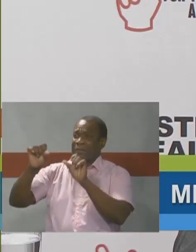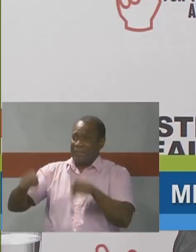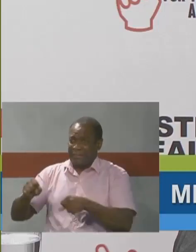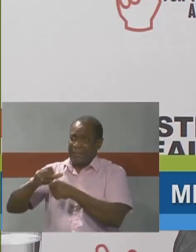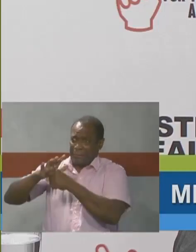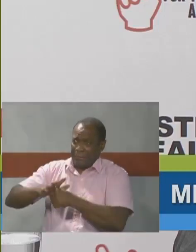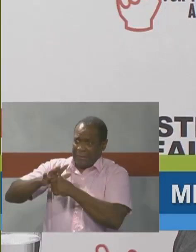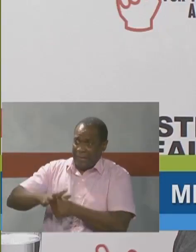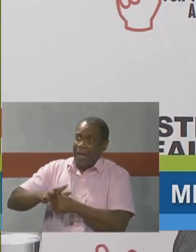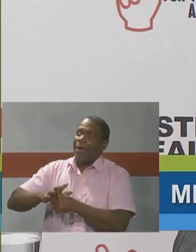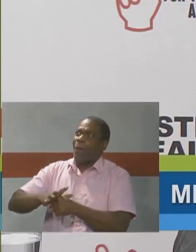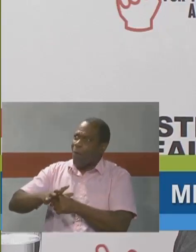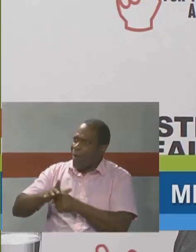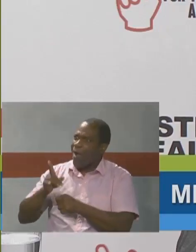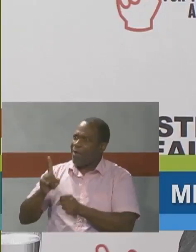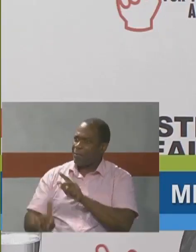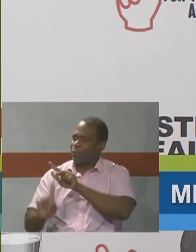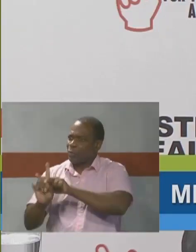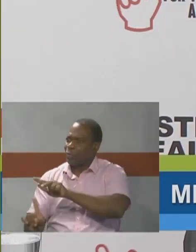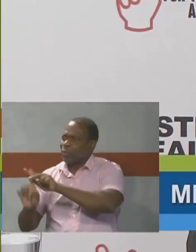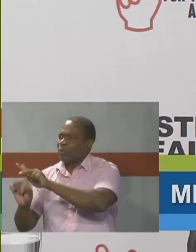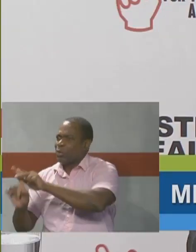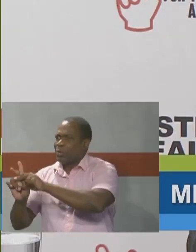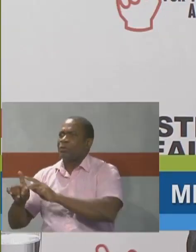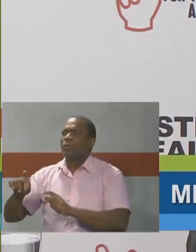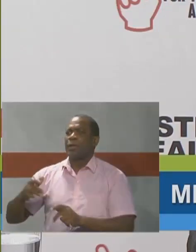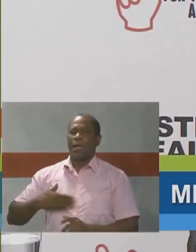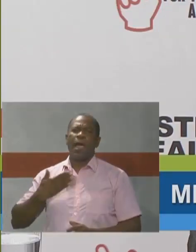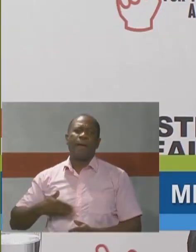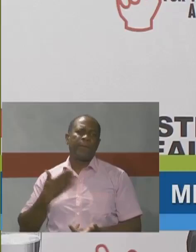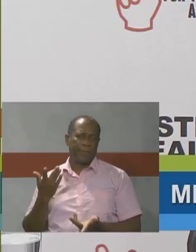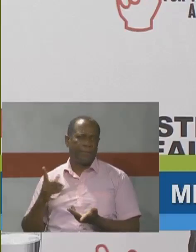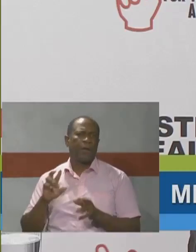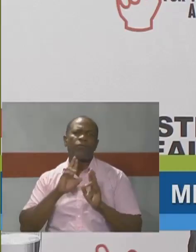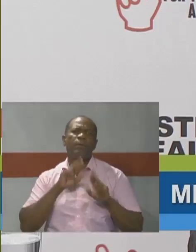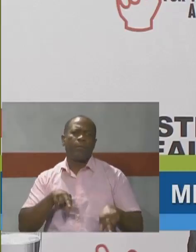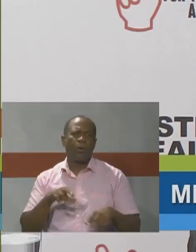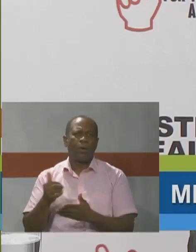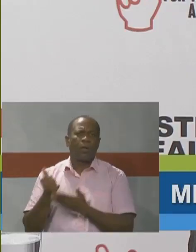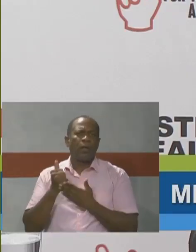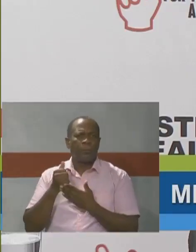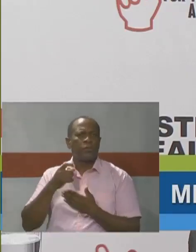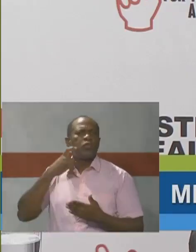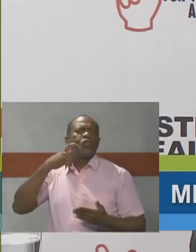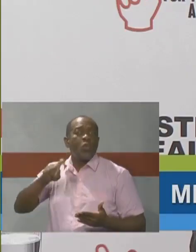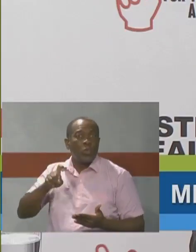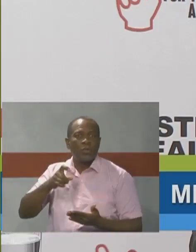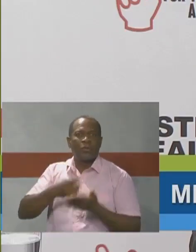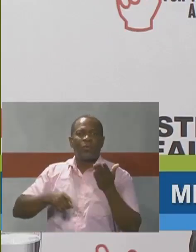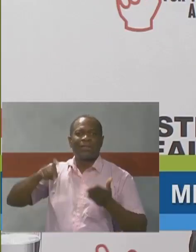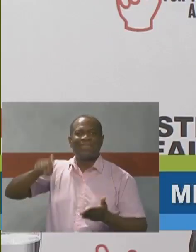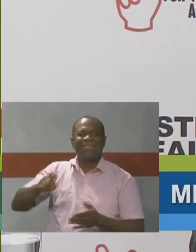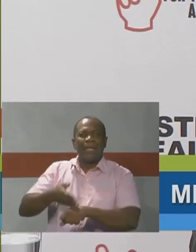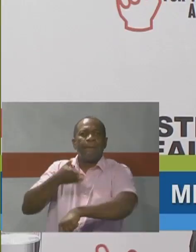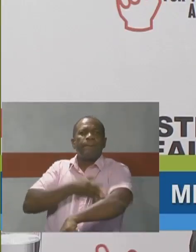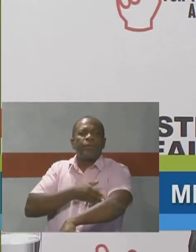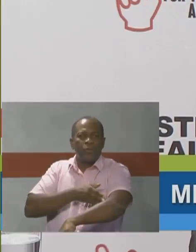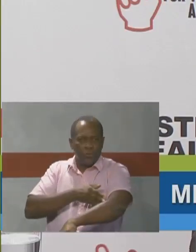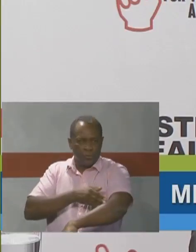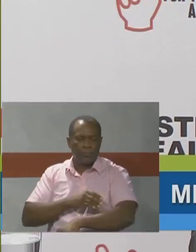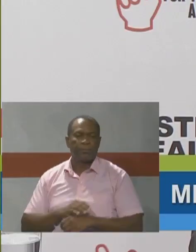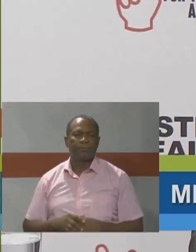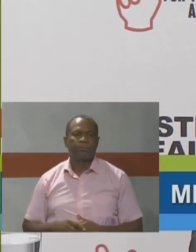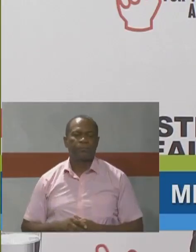the report. On the opposition, it is difficult to fathom